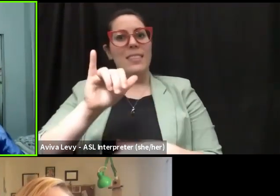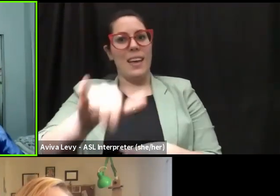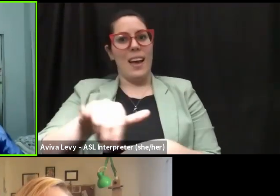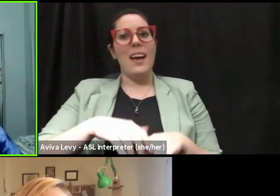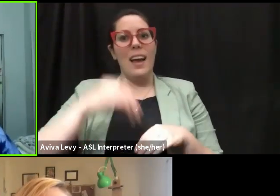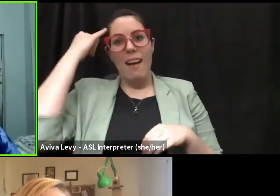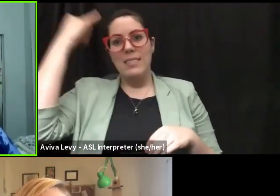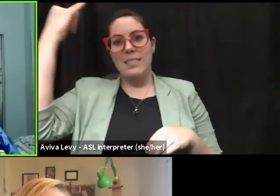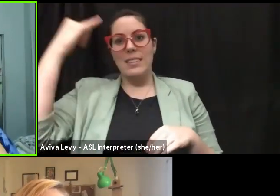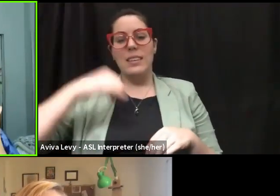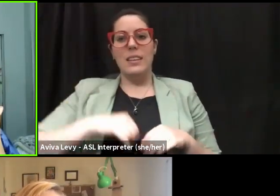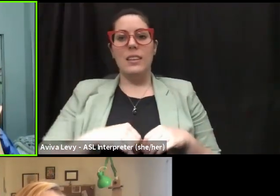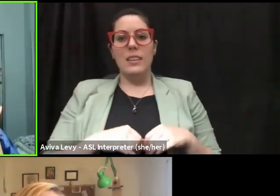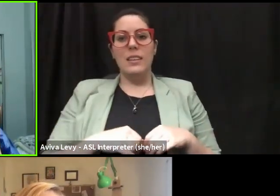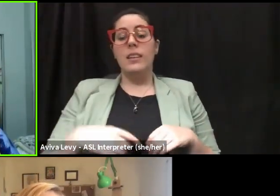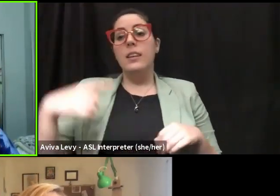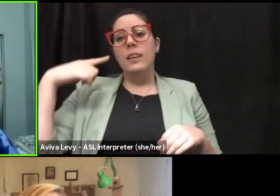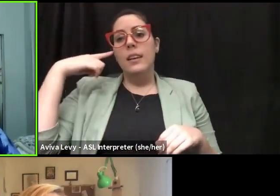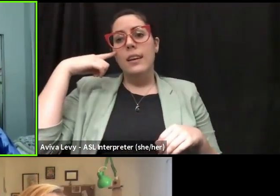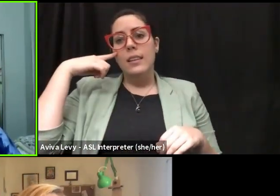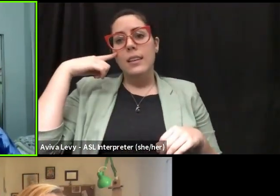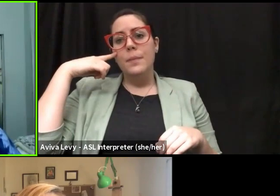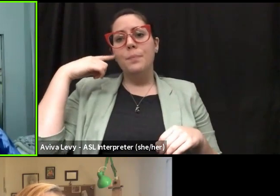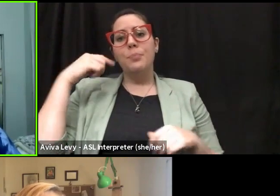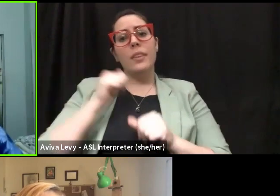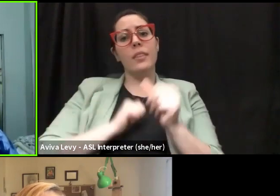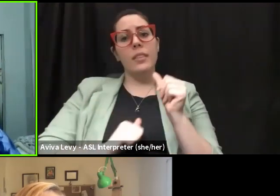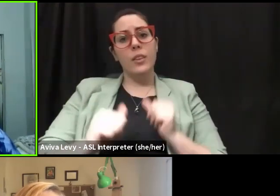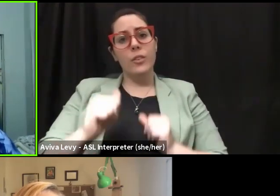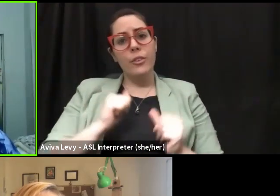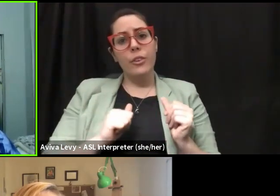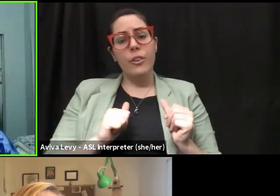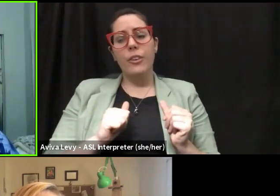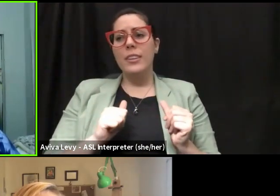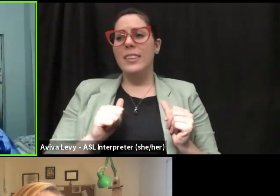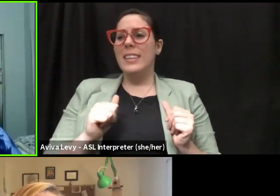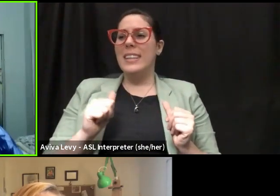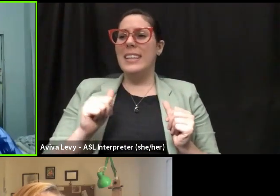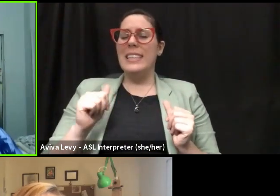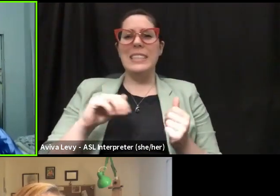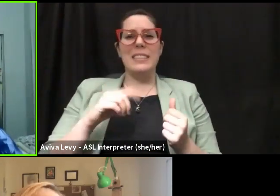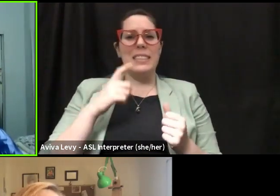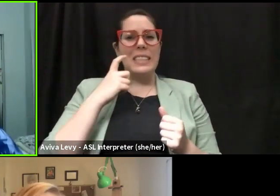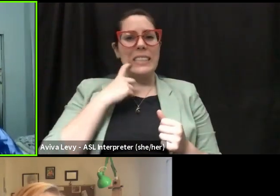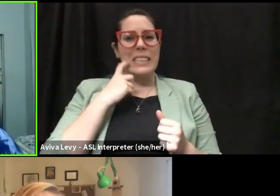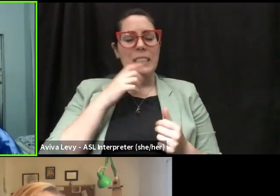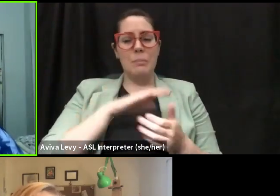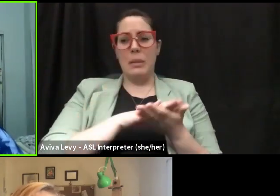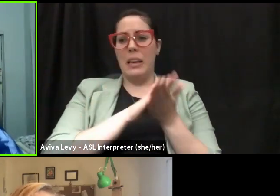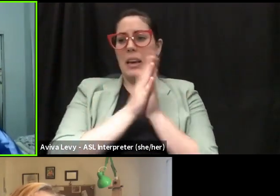theater has been kind of kidnapped by